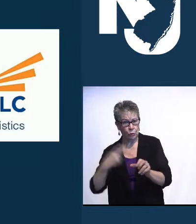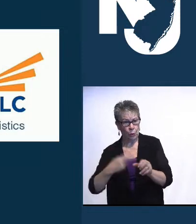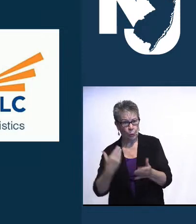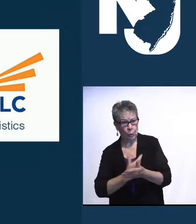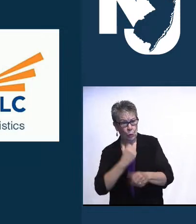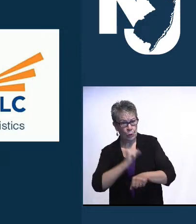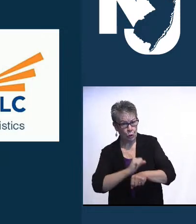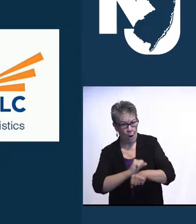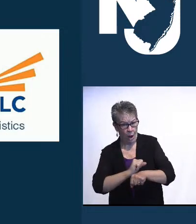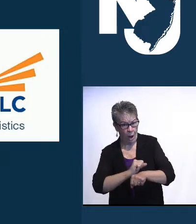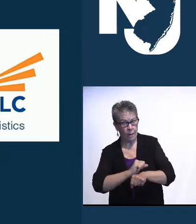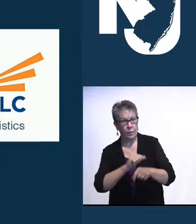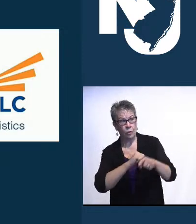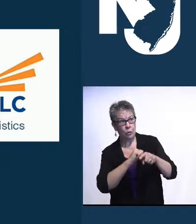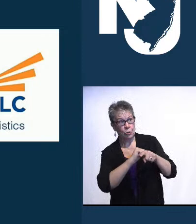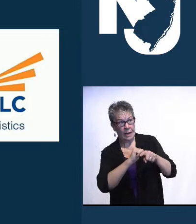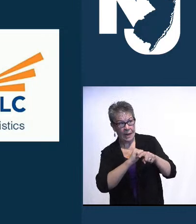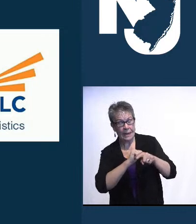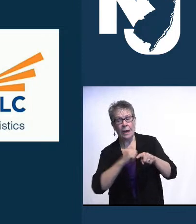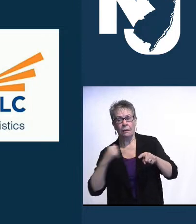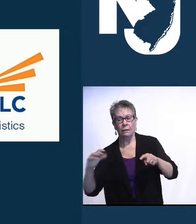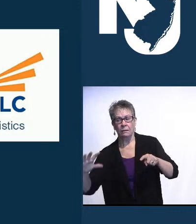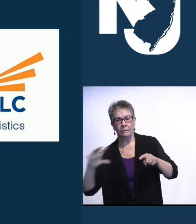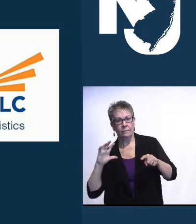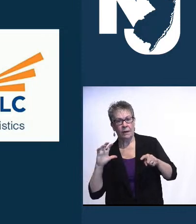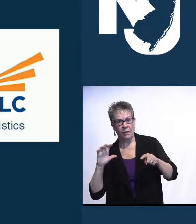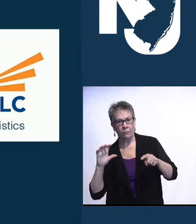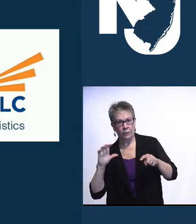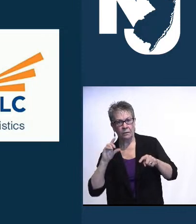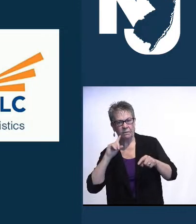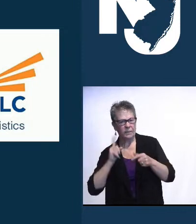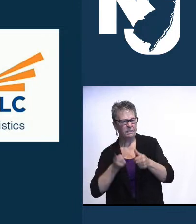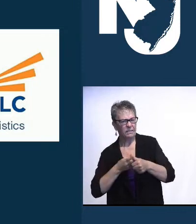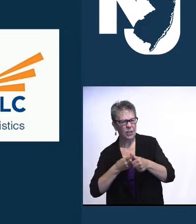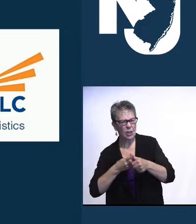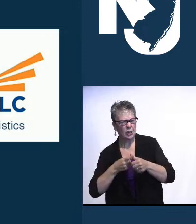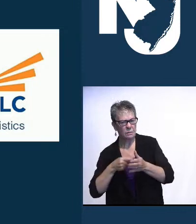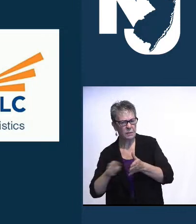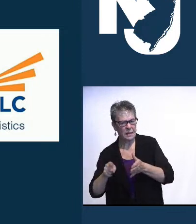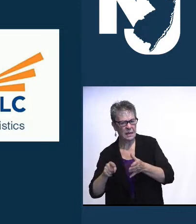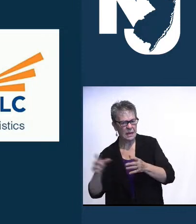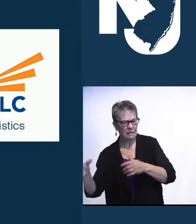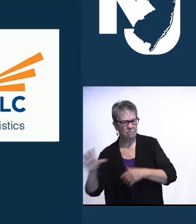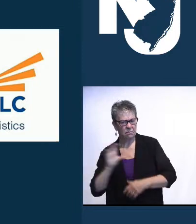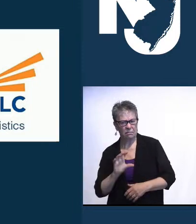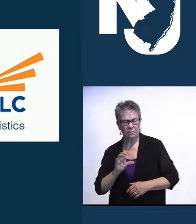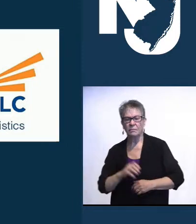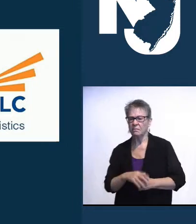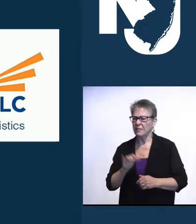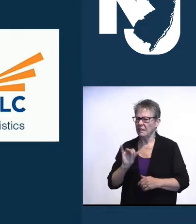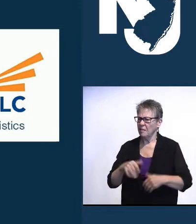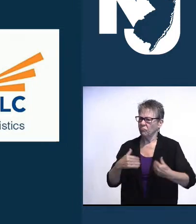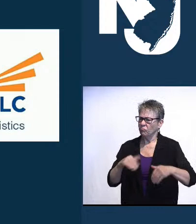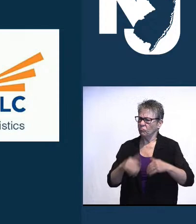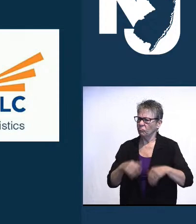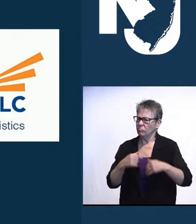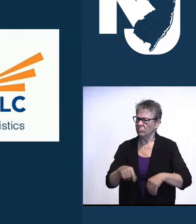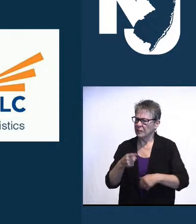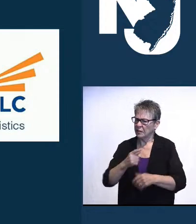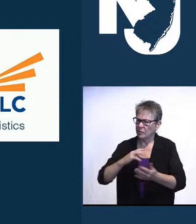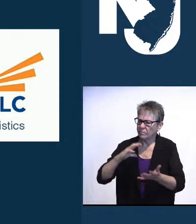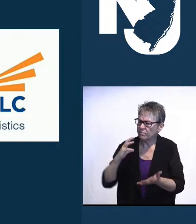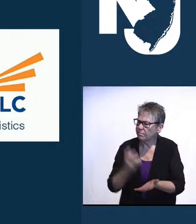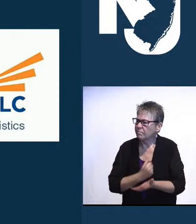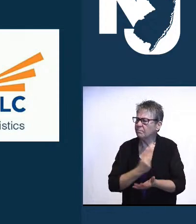partnering with us through Return and Earn to help Fleet Distribution Centers prepare for a strong and prosperous future. Check out their